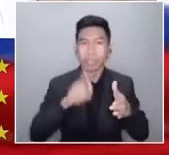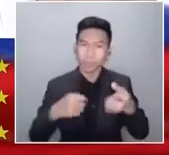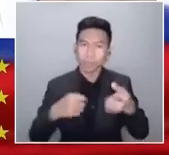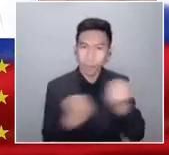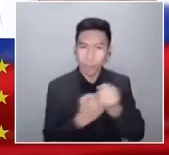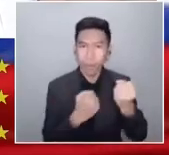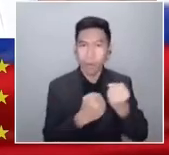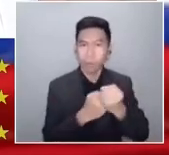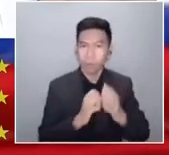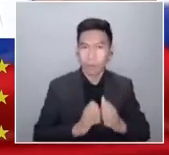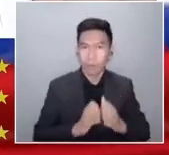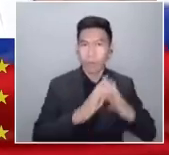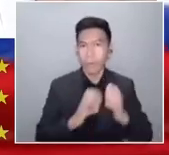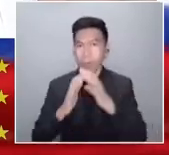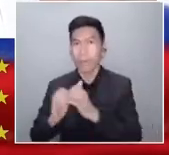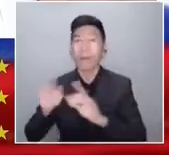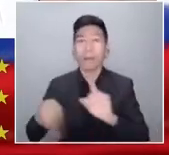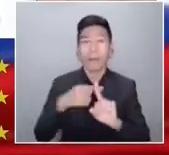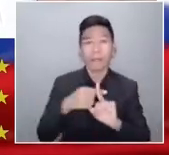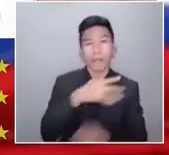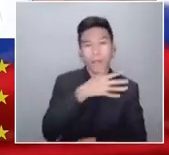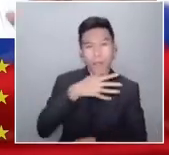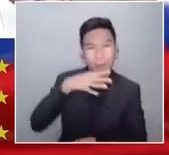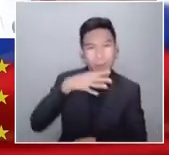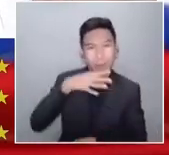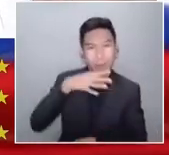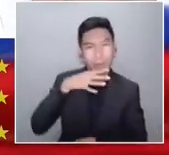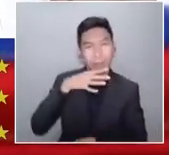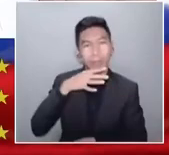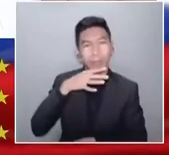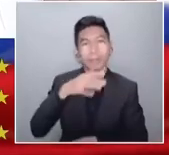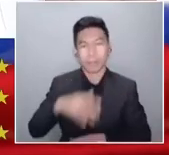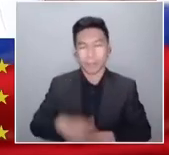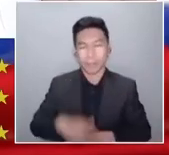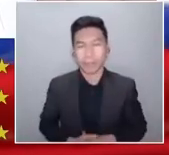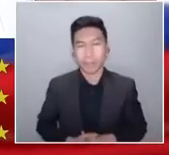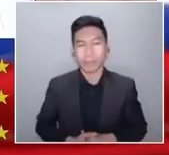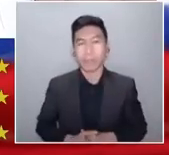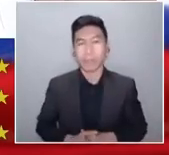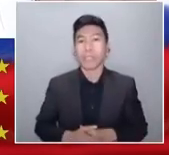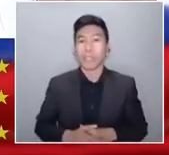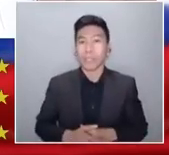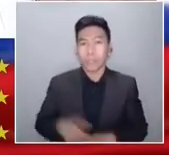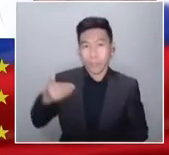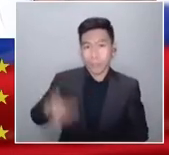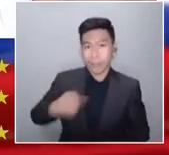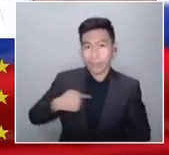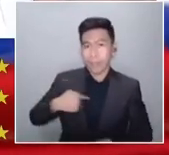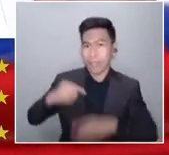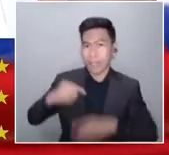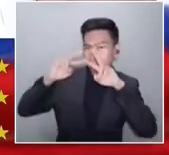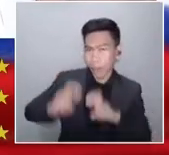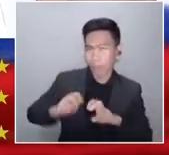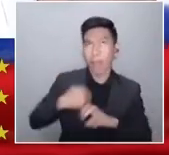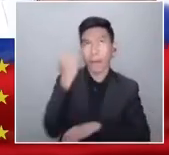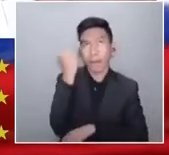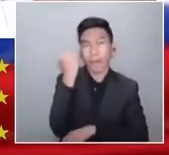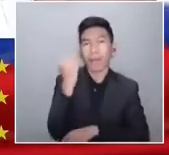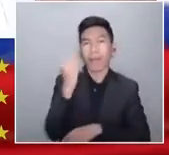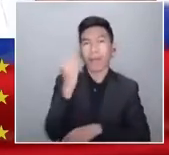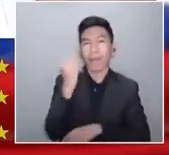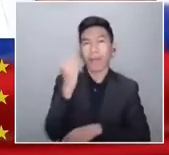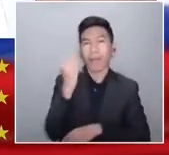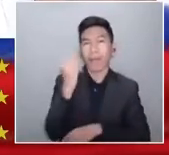po, being an economist, ako po ay nag-conceptualize ng isang comprehensive 3-point